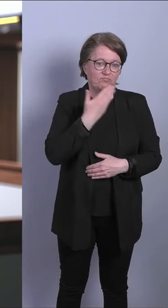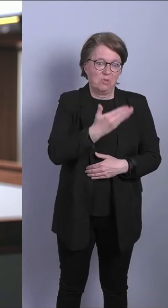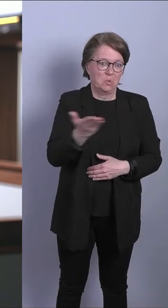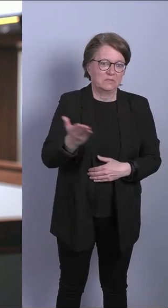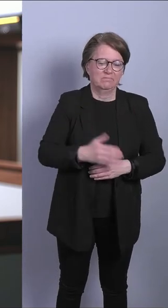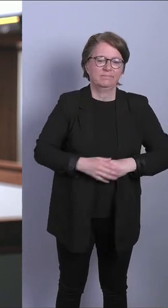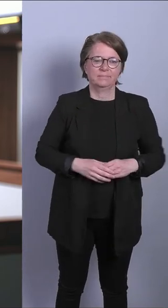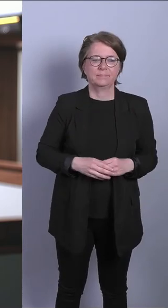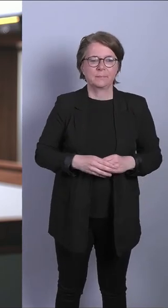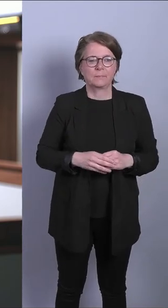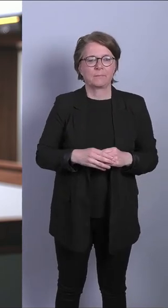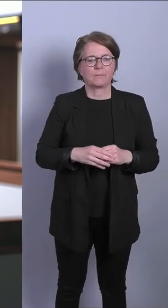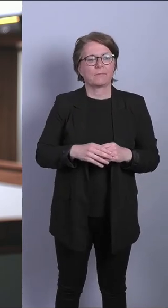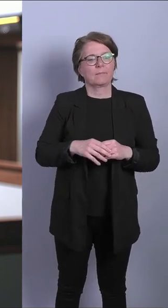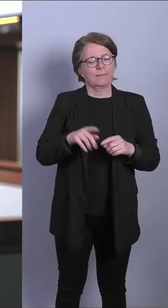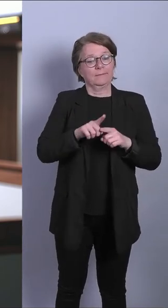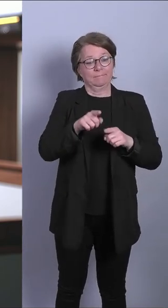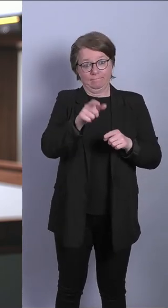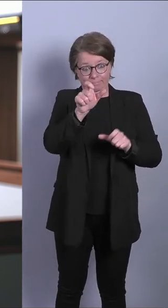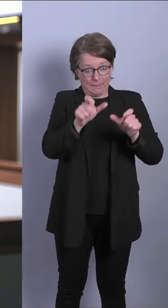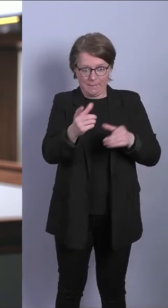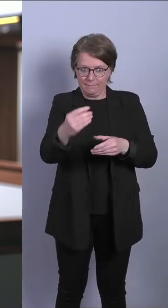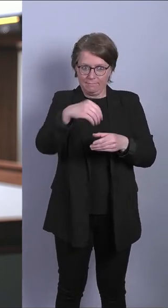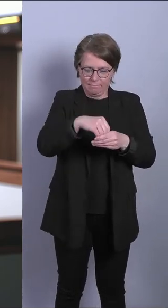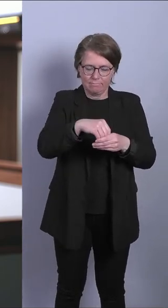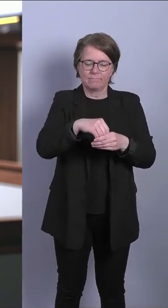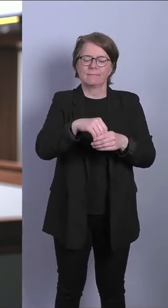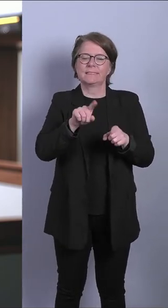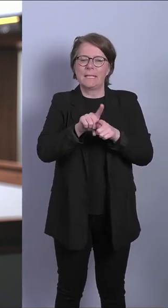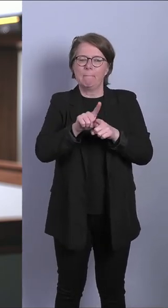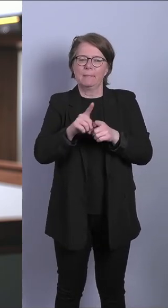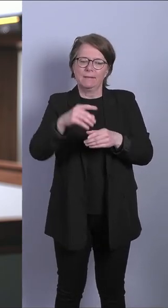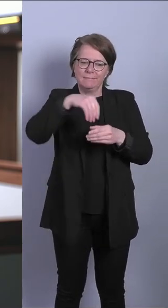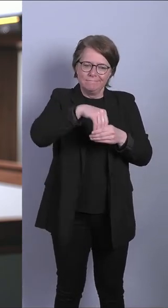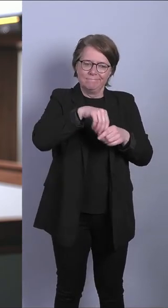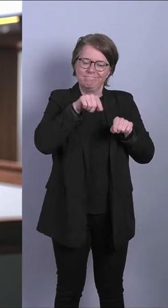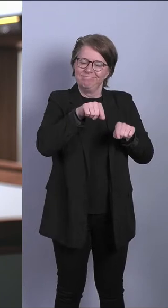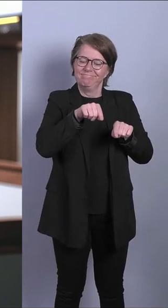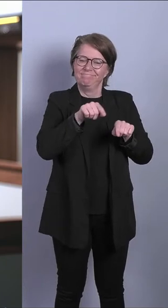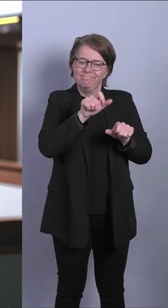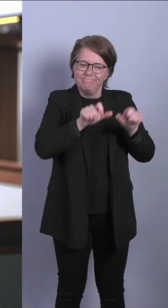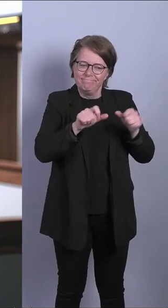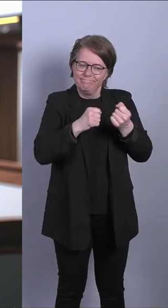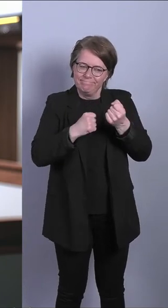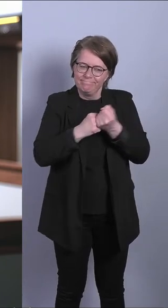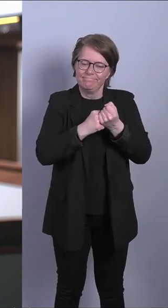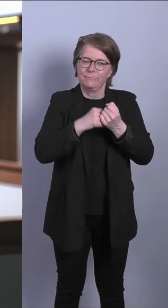volunteers strengthens our social cohesion and our democratic culture.